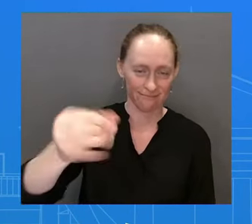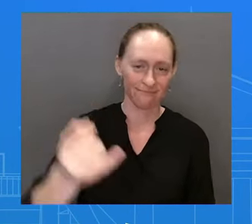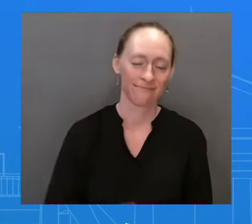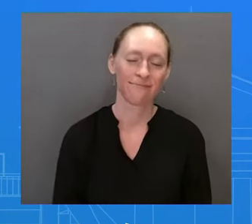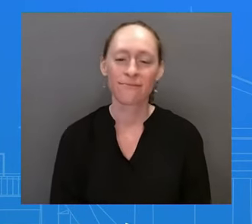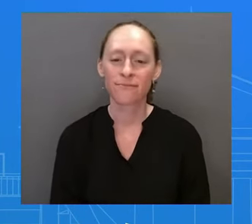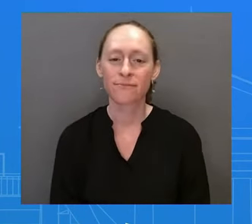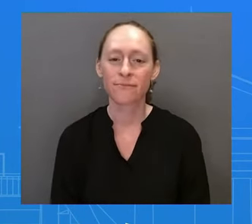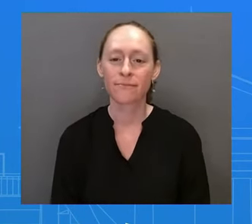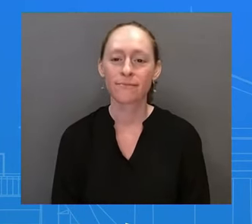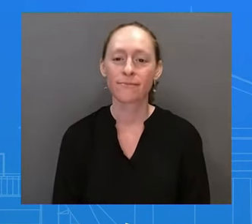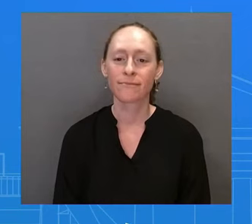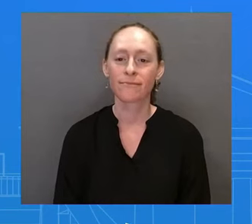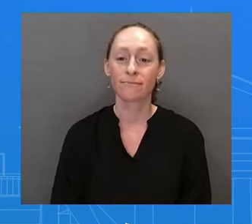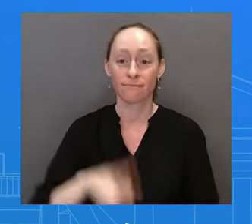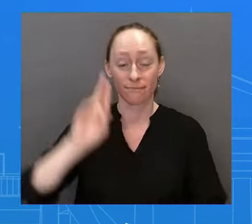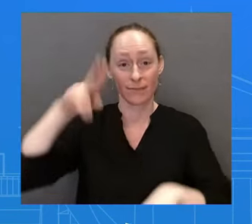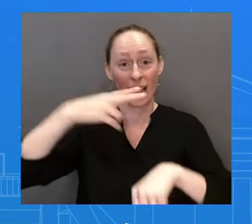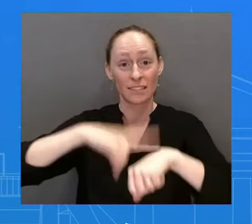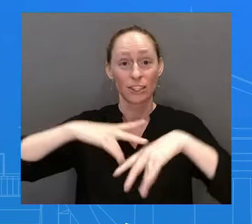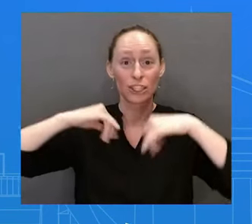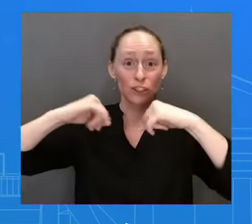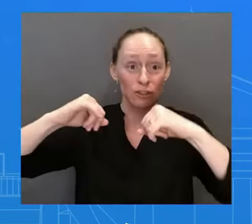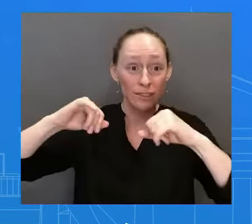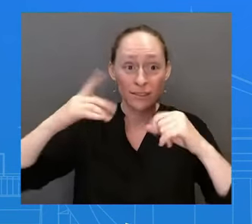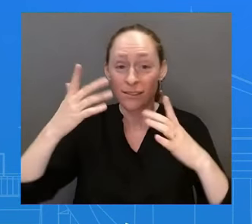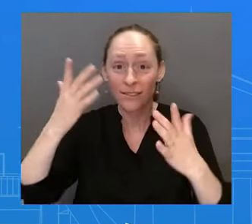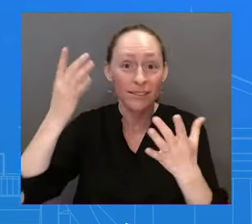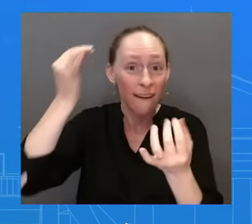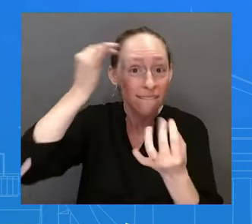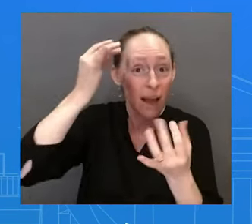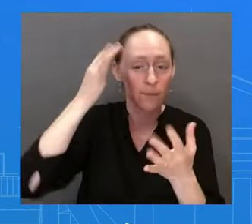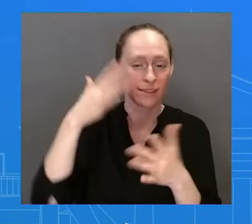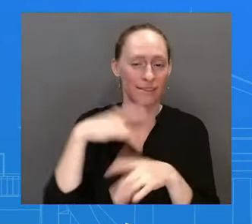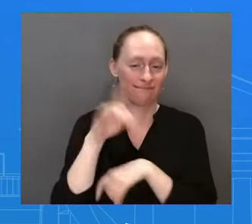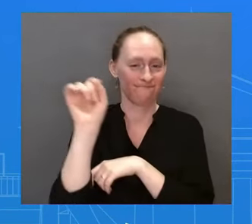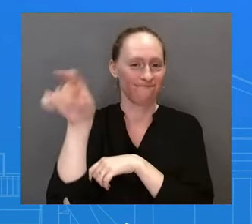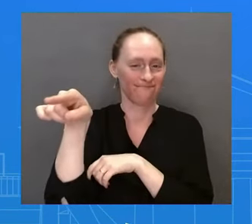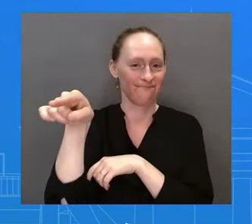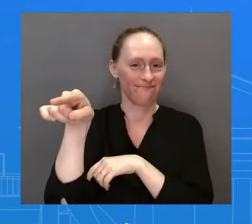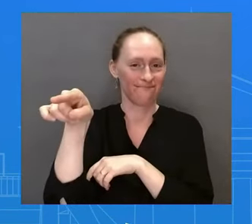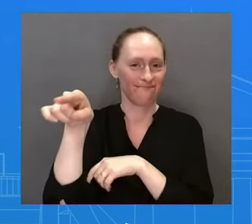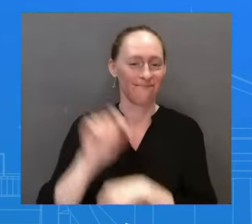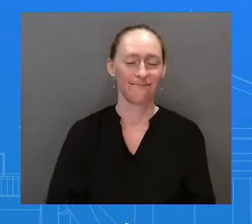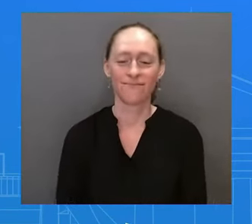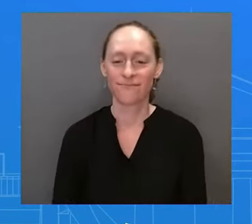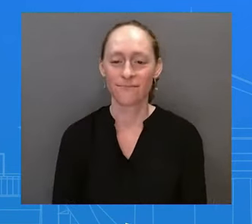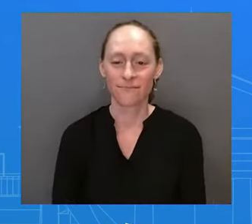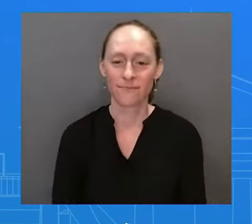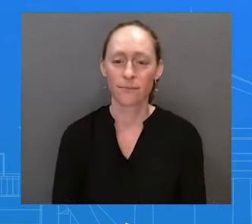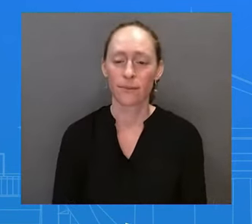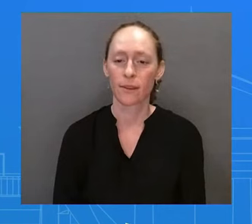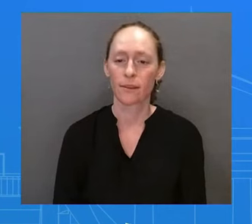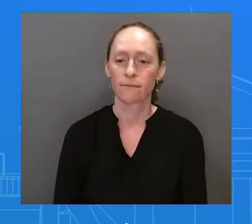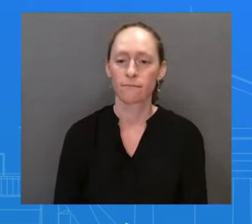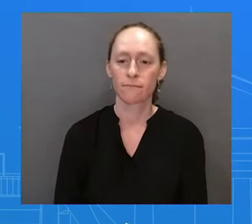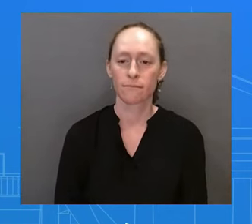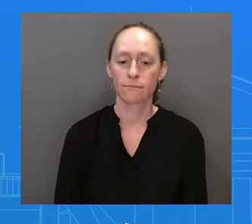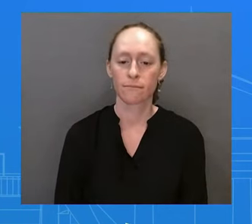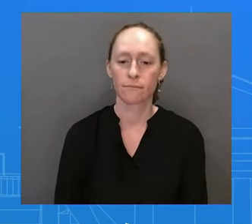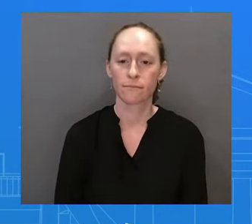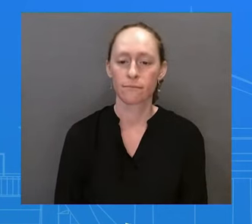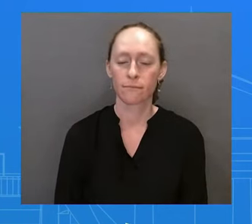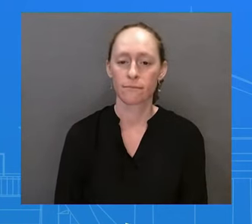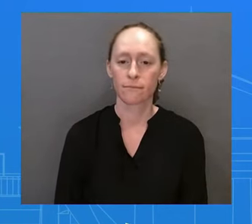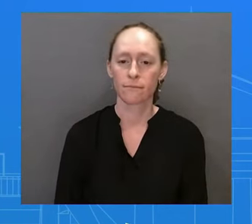up to the Director of National Intelligence. Separate and distinct from all of that, and this kind of gets to my answer to